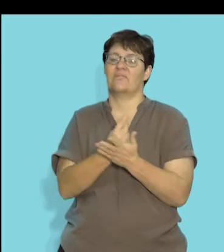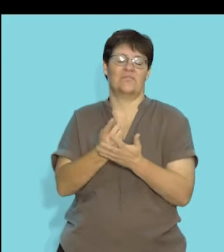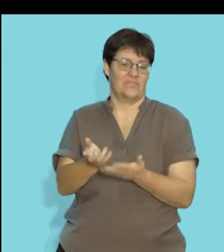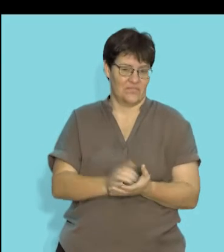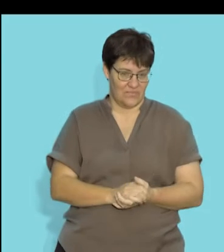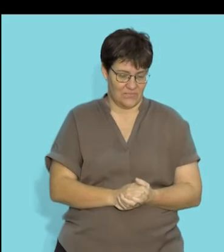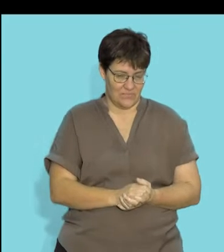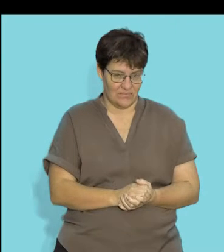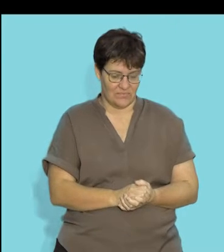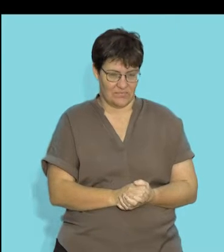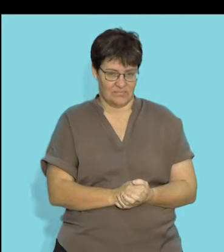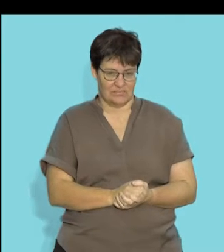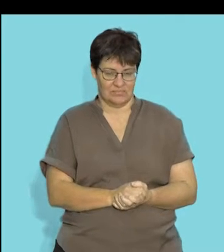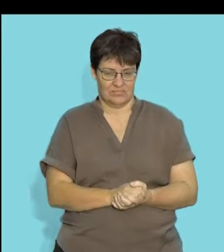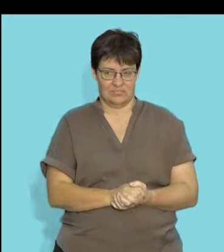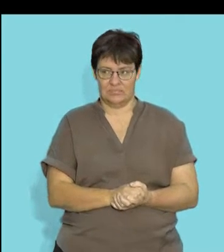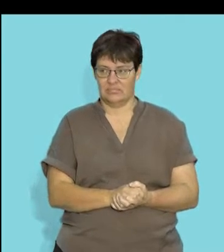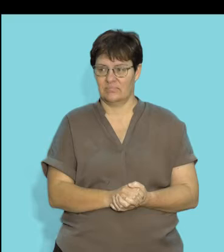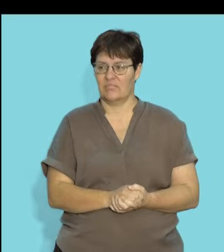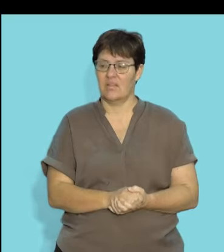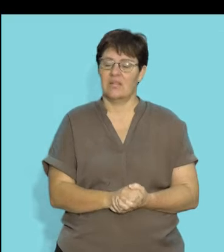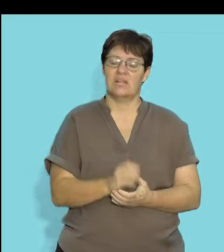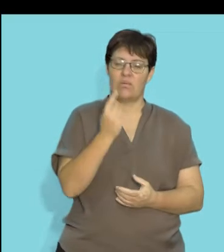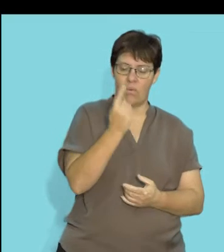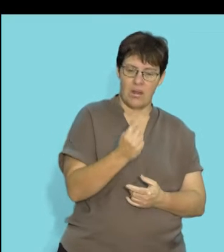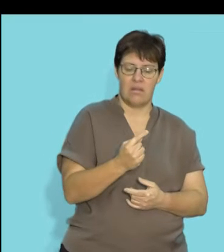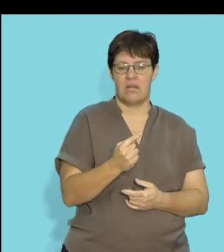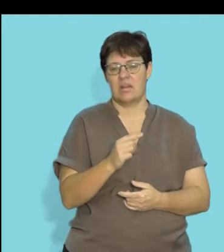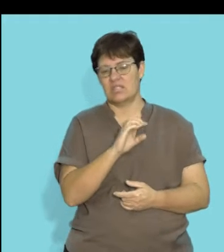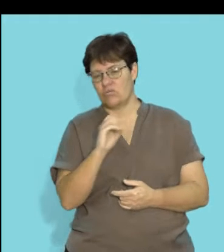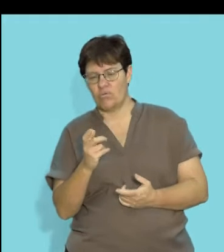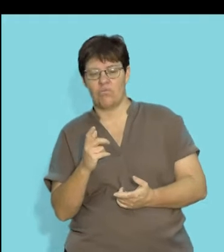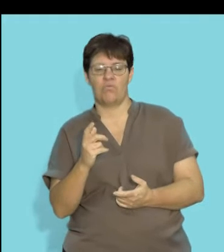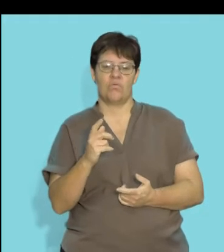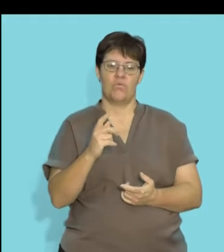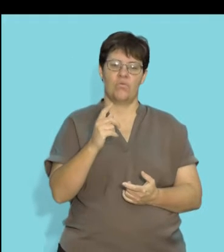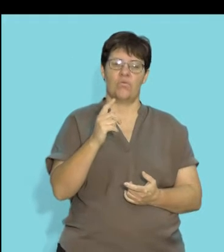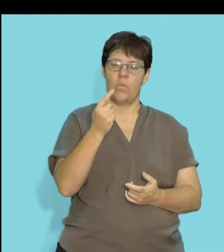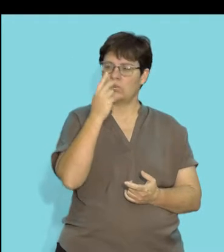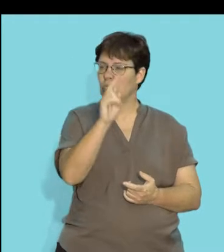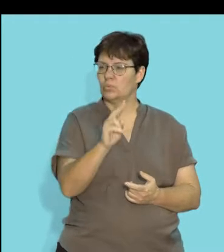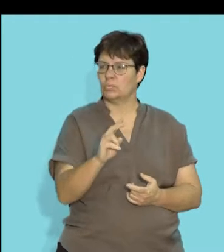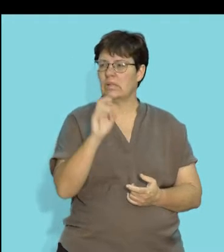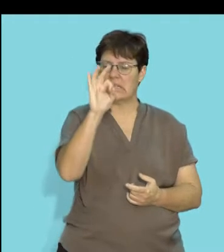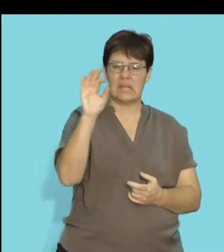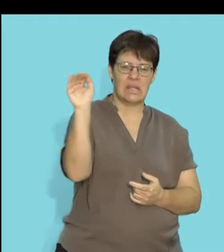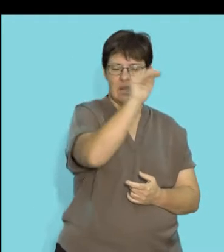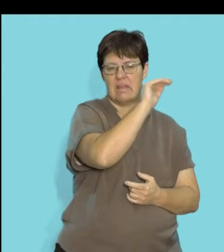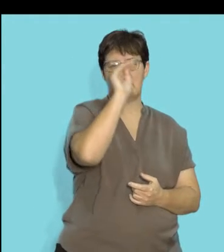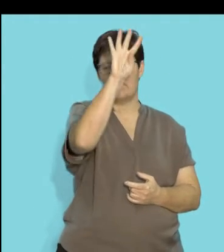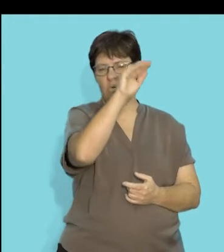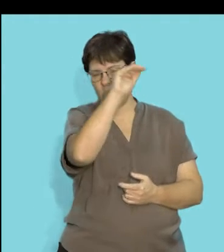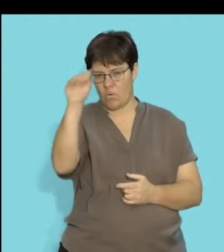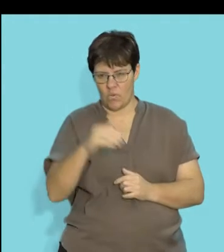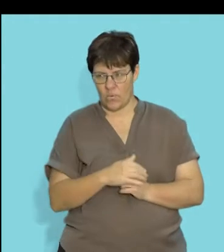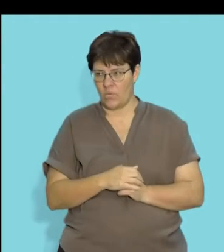So you can see all the output values is positive. 1 is 0, 2 there if I want to use it,